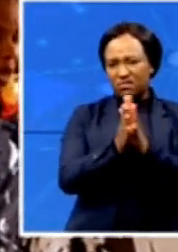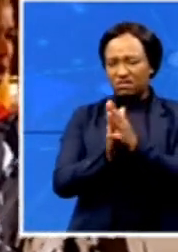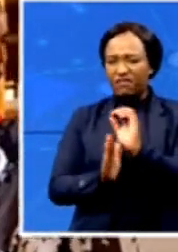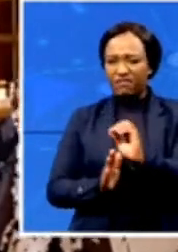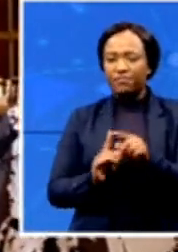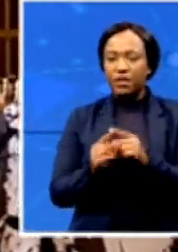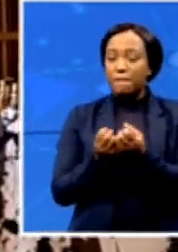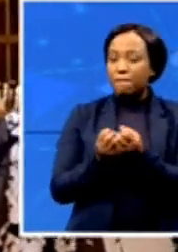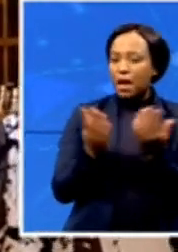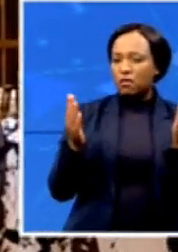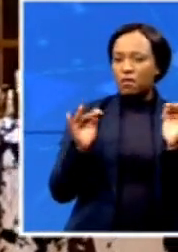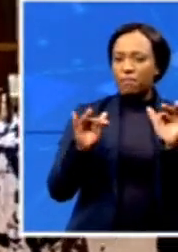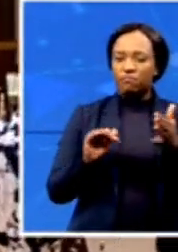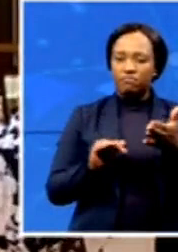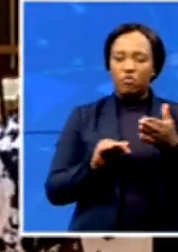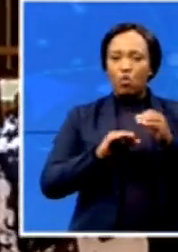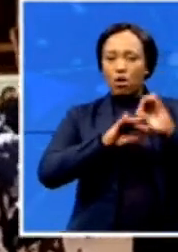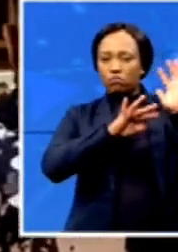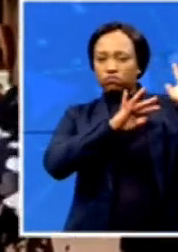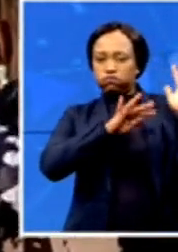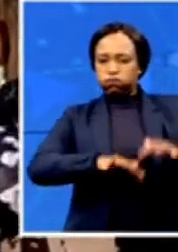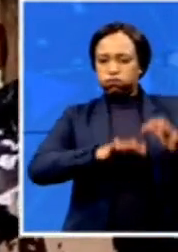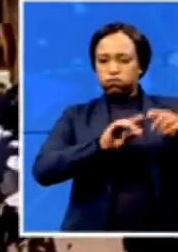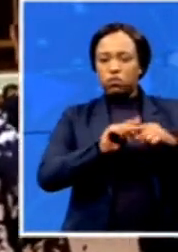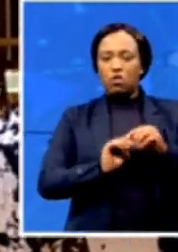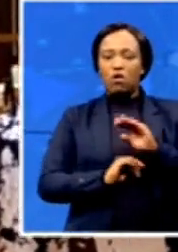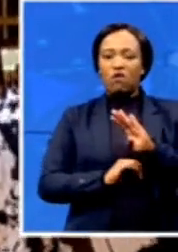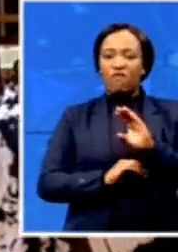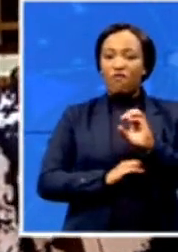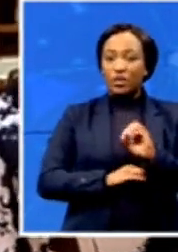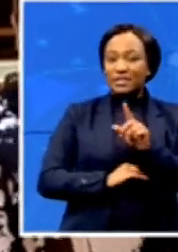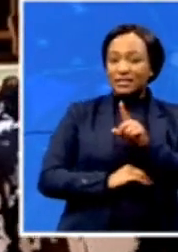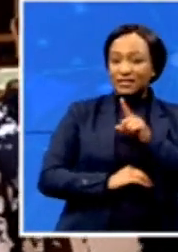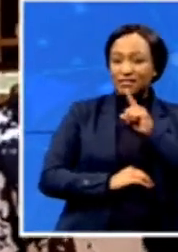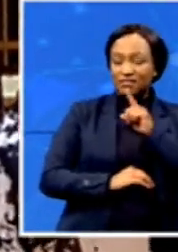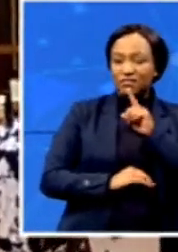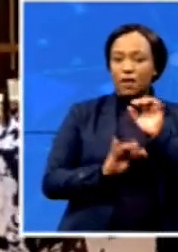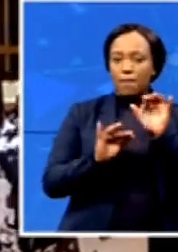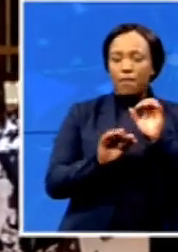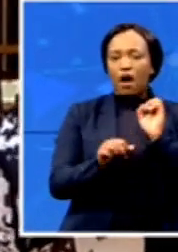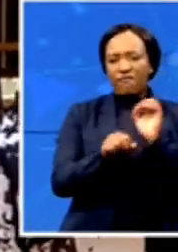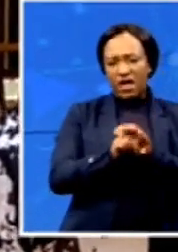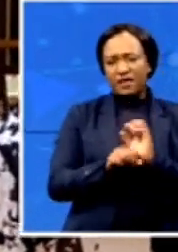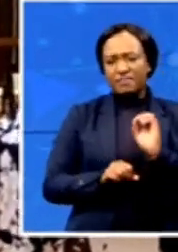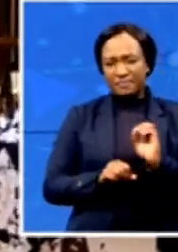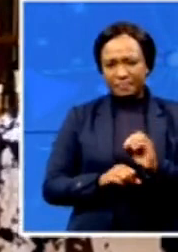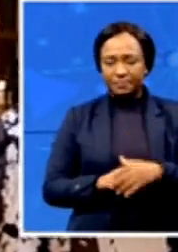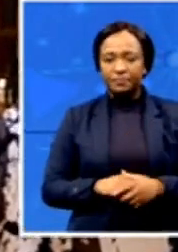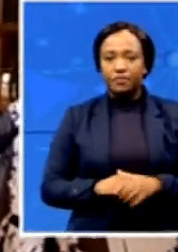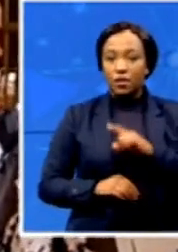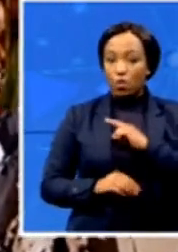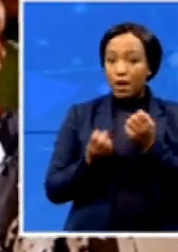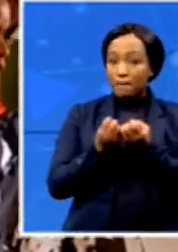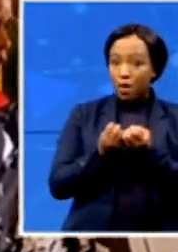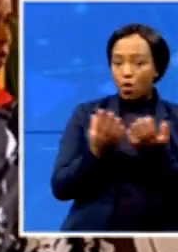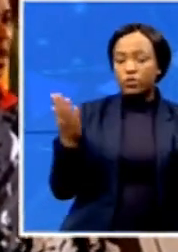floods. We've got more than 40,000 people who were affected by the floods, and most of those people that we have visited,